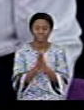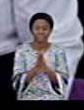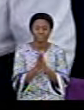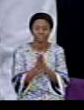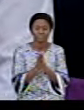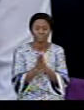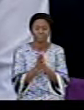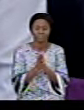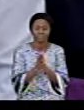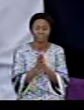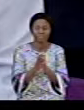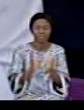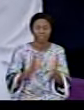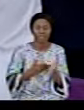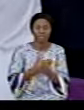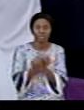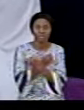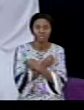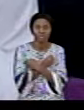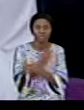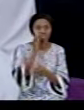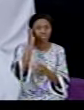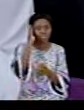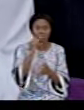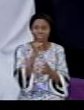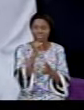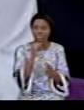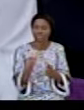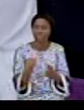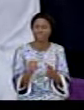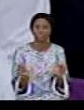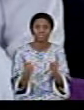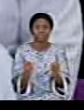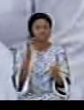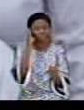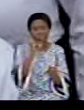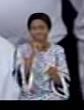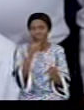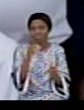Our affection will not dwindle. It will not be